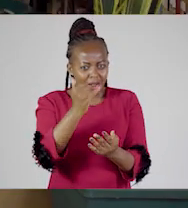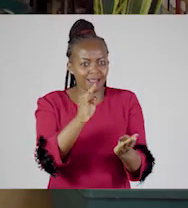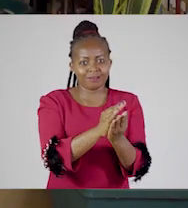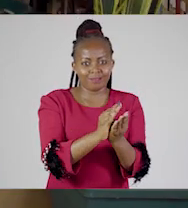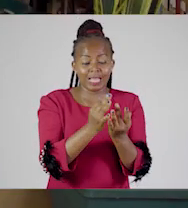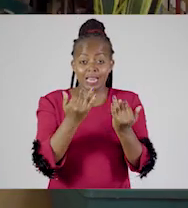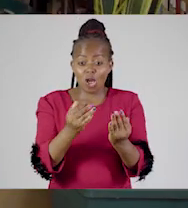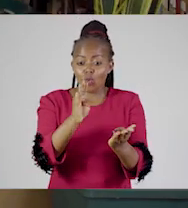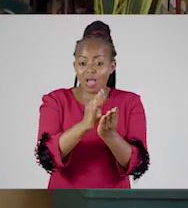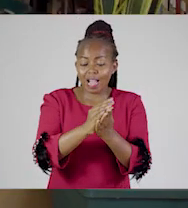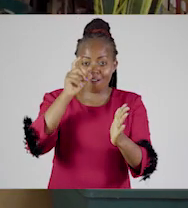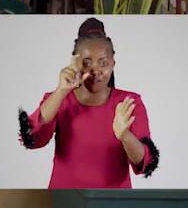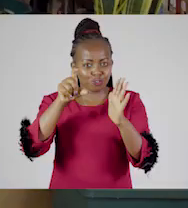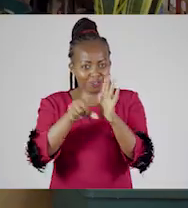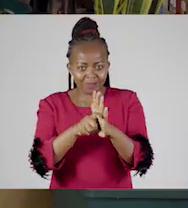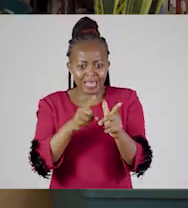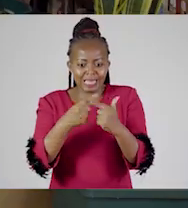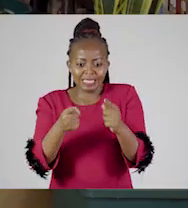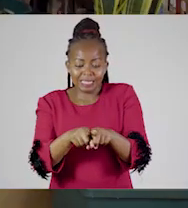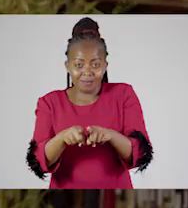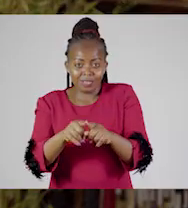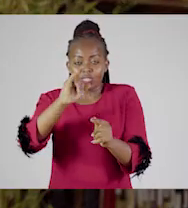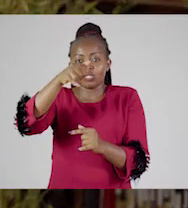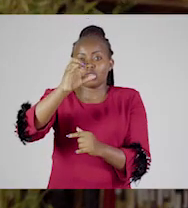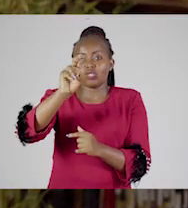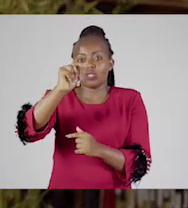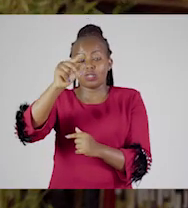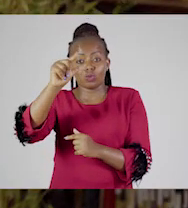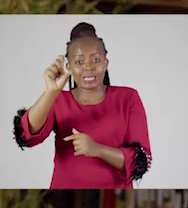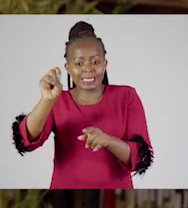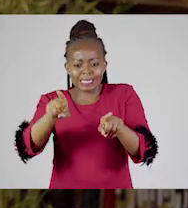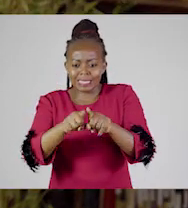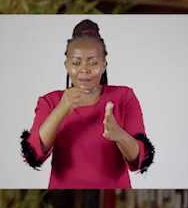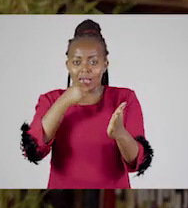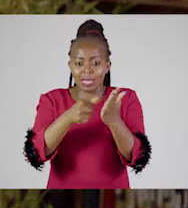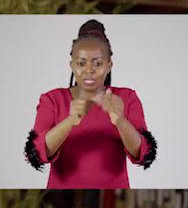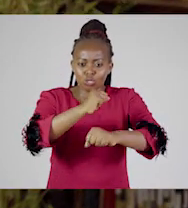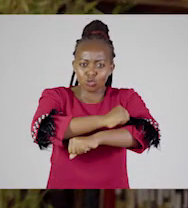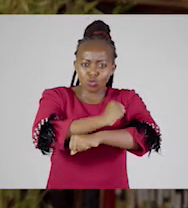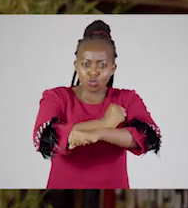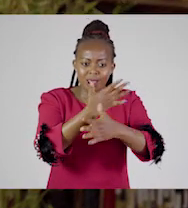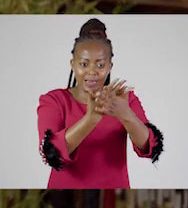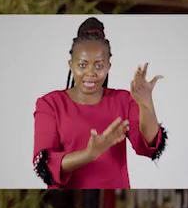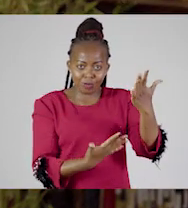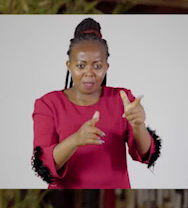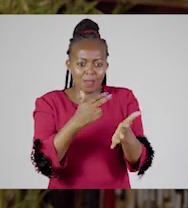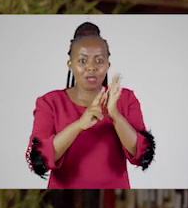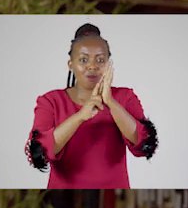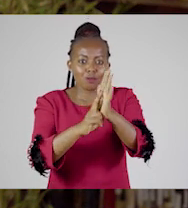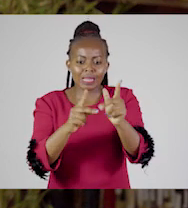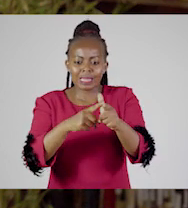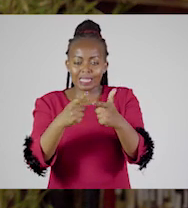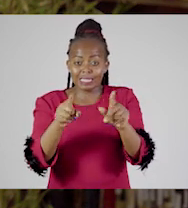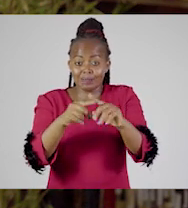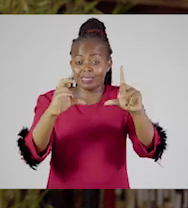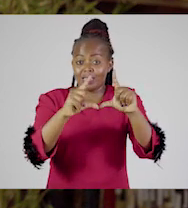archive? We archive photographs, we archive journals, we archive letters, school records such as your report forms and your leaving